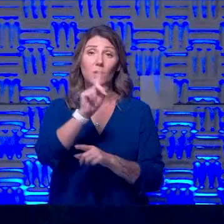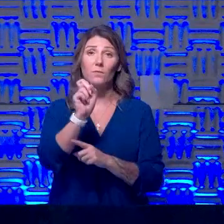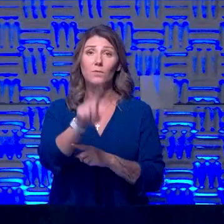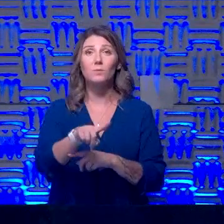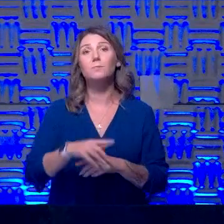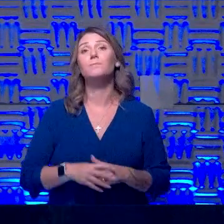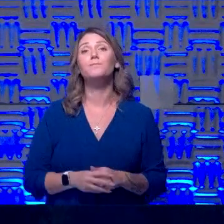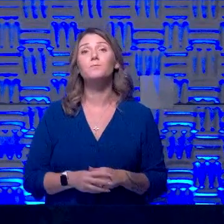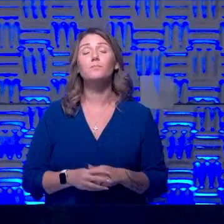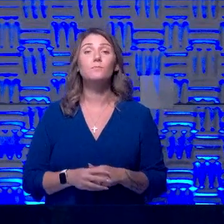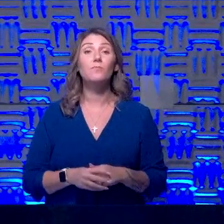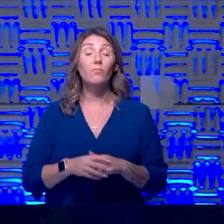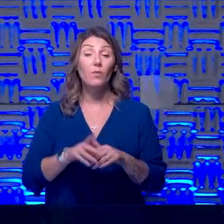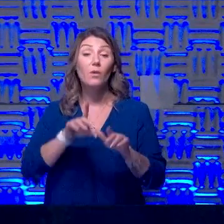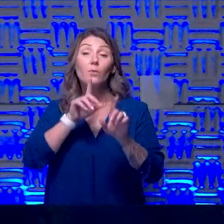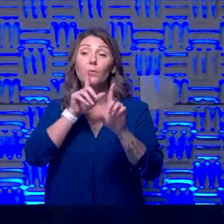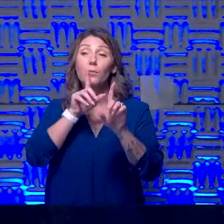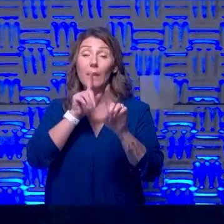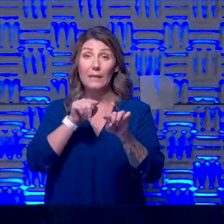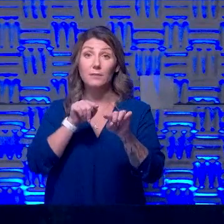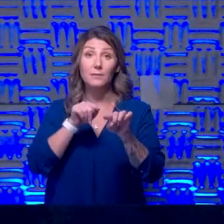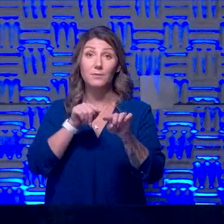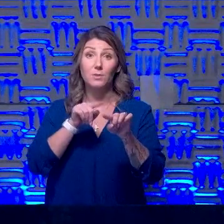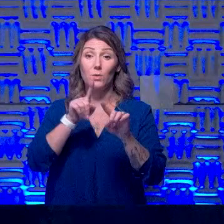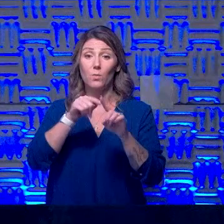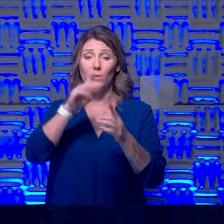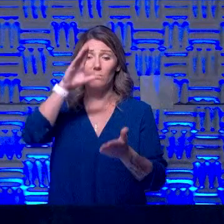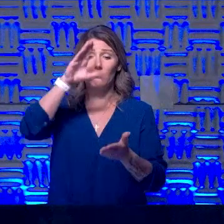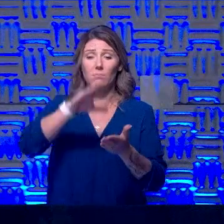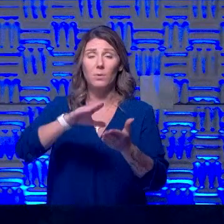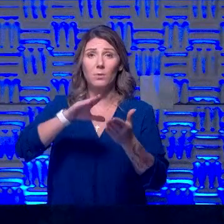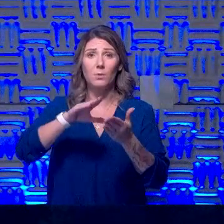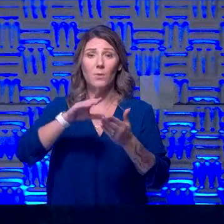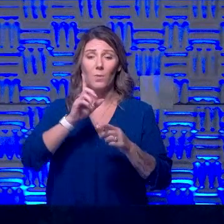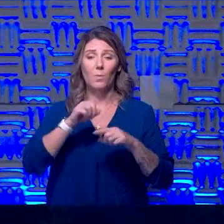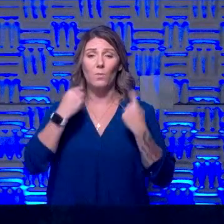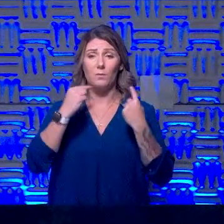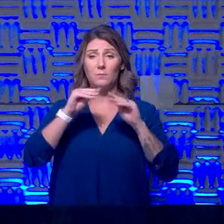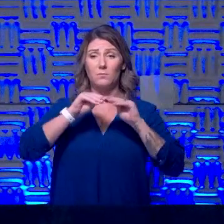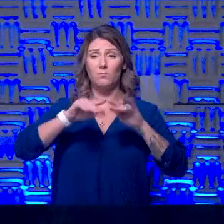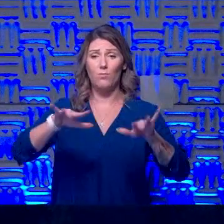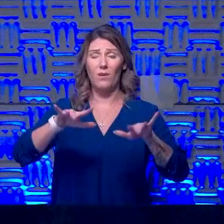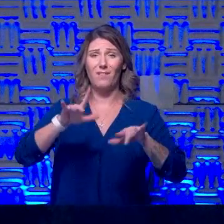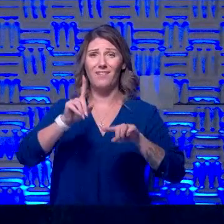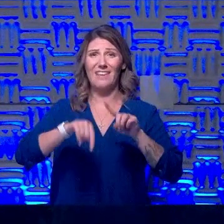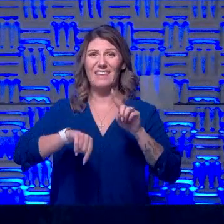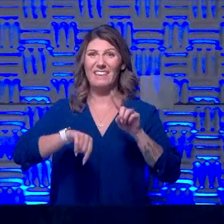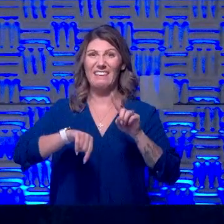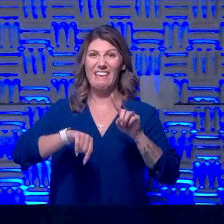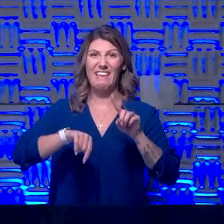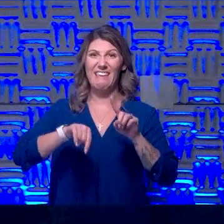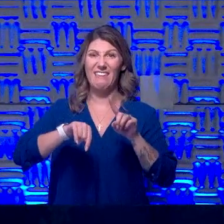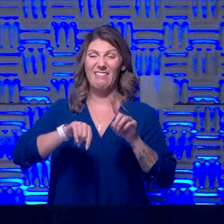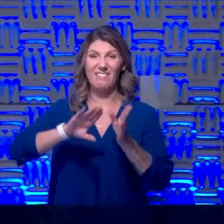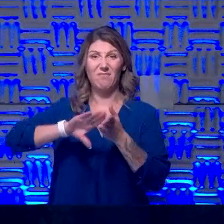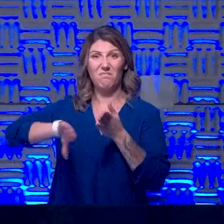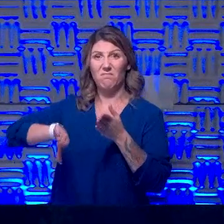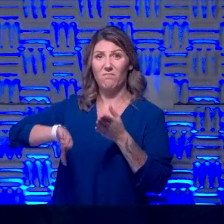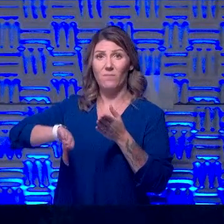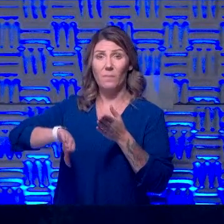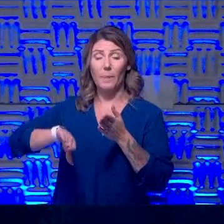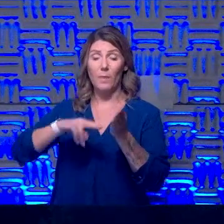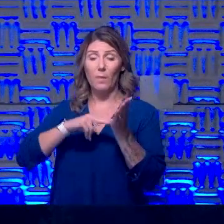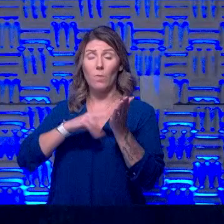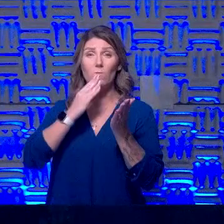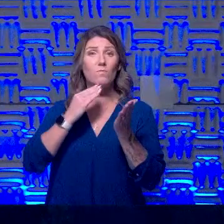is, whereas you can reduce the risk of spread, you can't eliminate it. And nursing home populations are especially